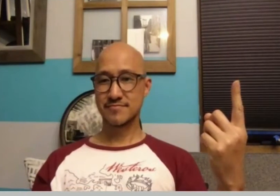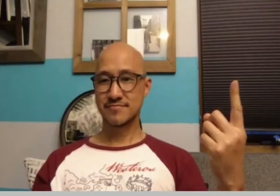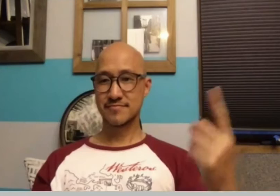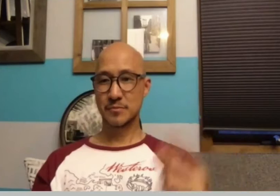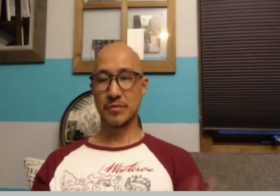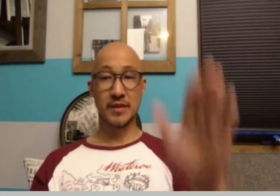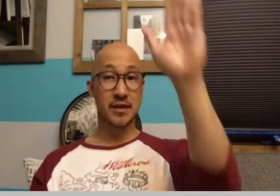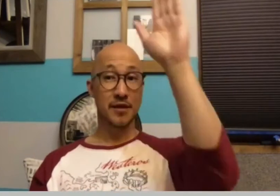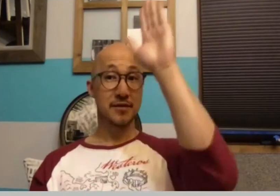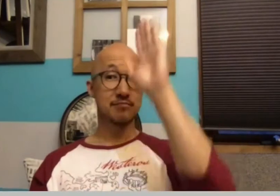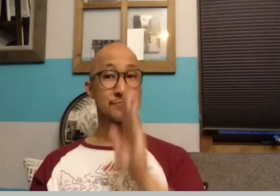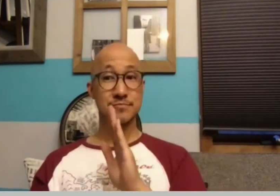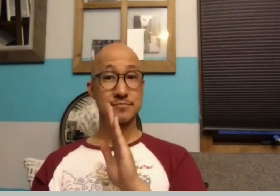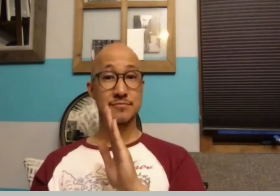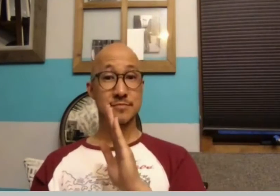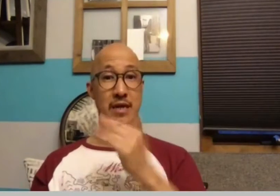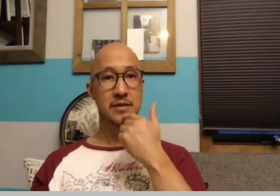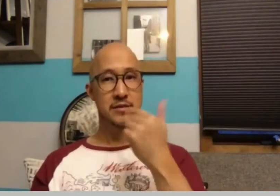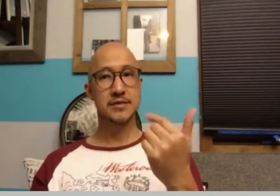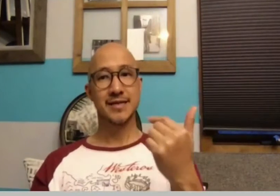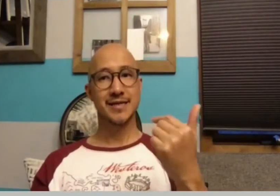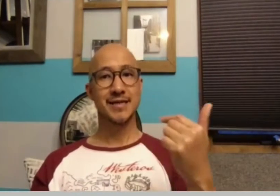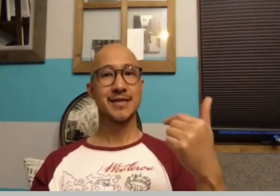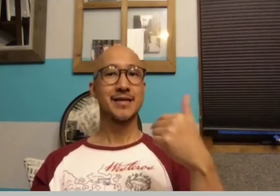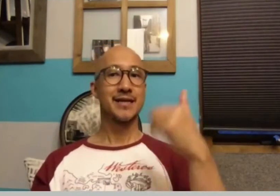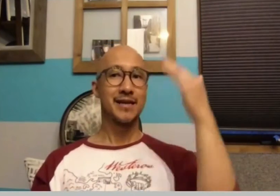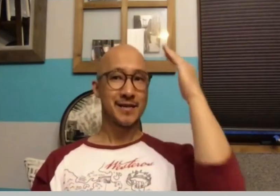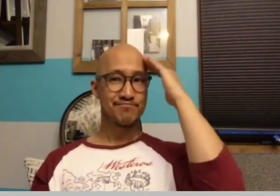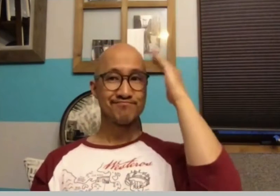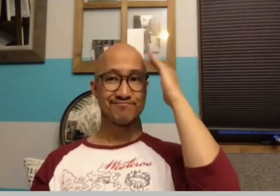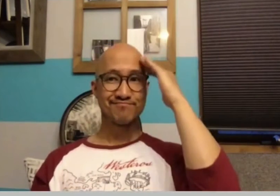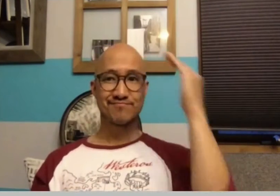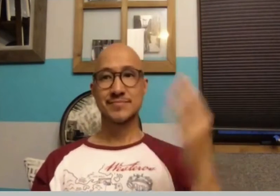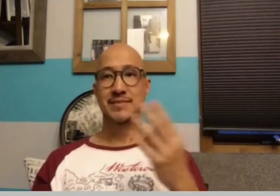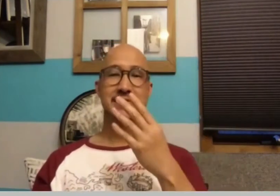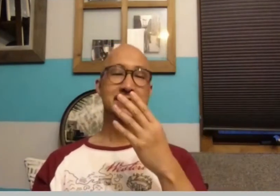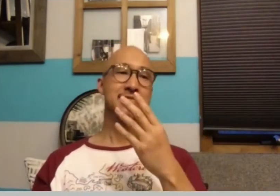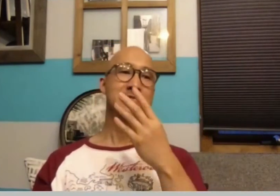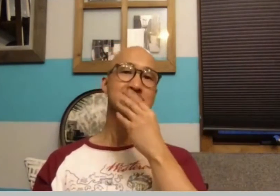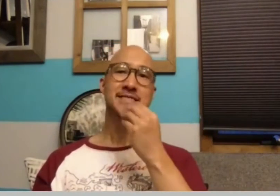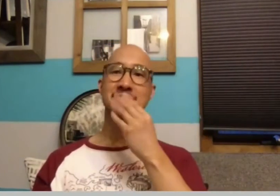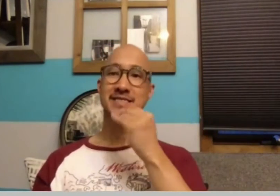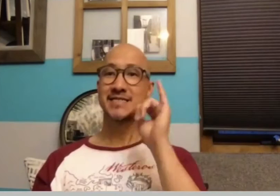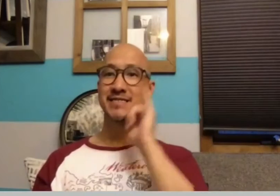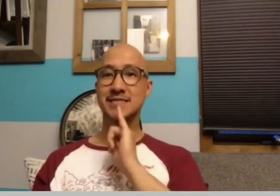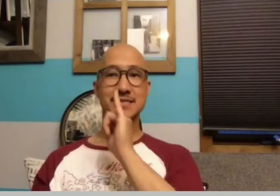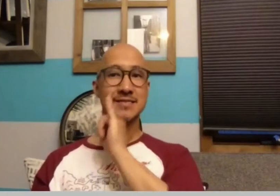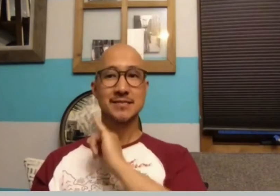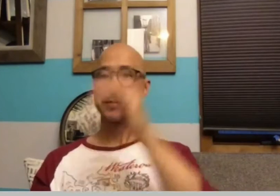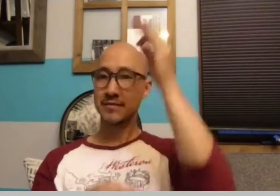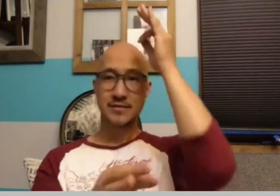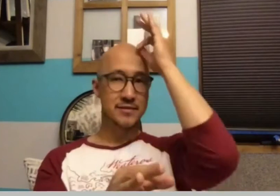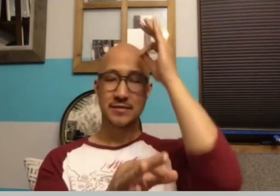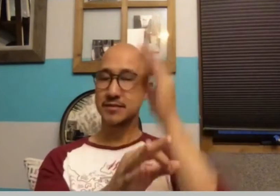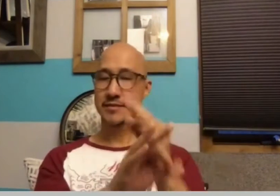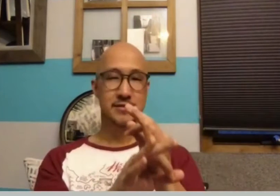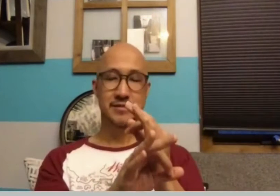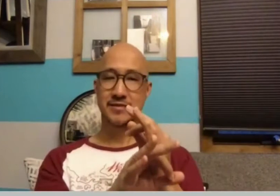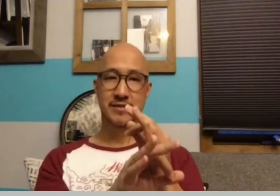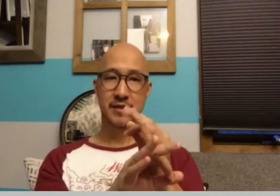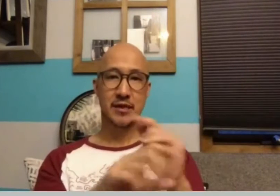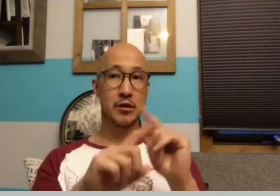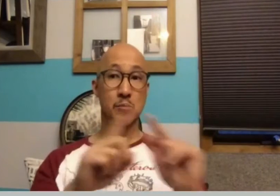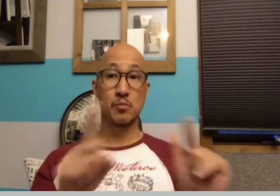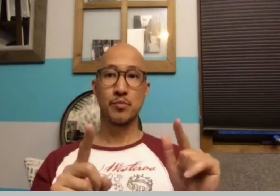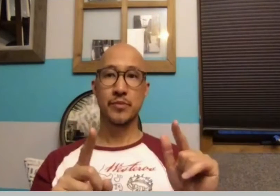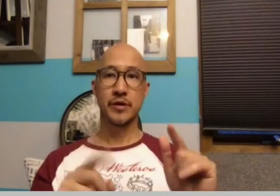Ephraim? And talks about his love for his people and makes a decision, really almost like a covenant, that because of his own